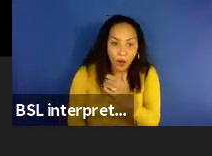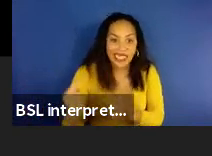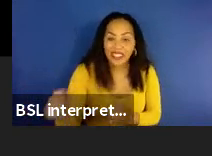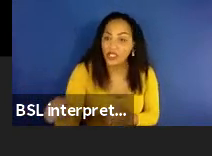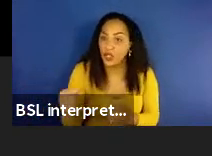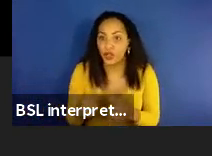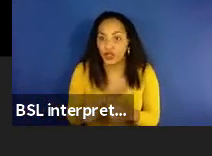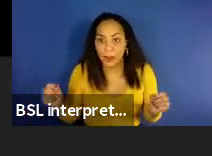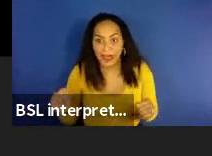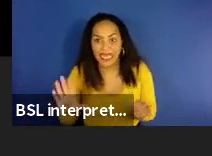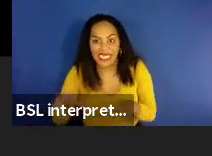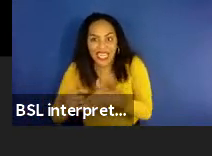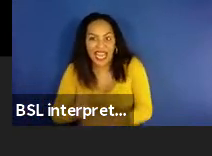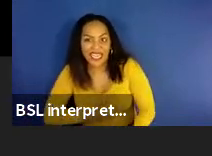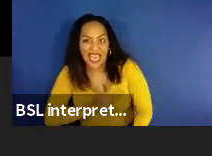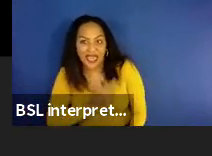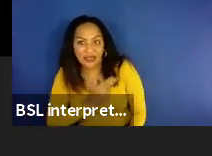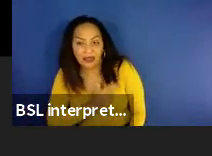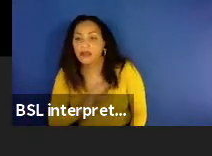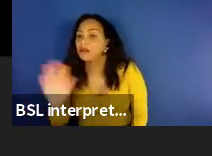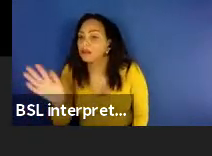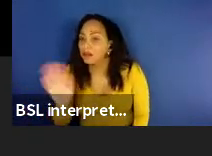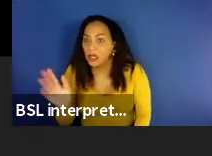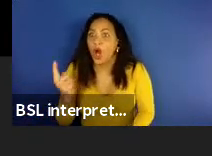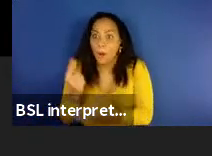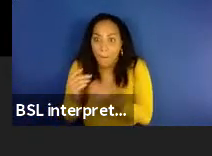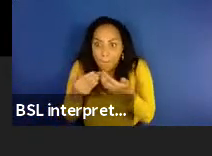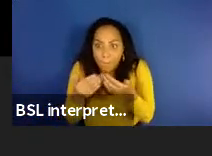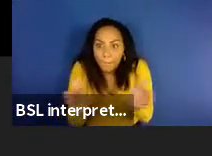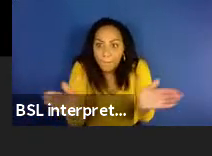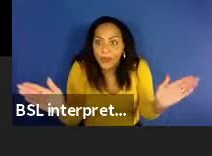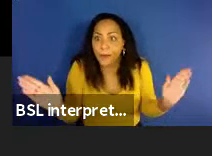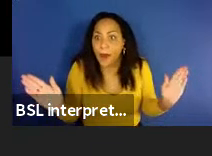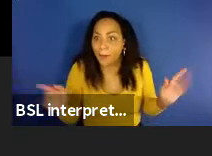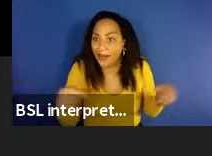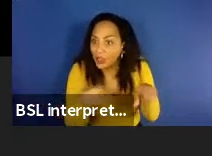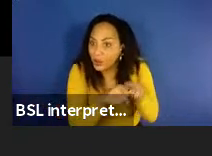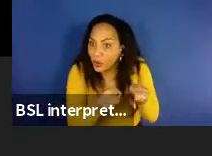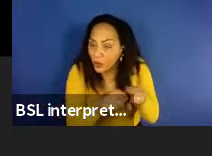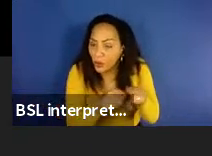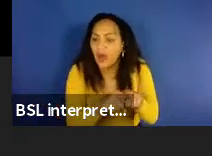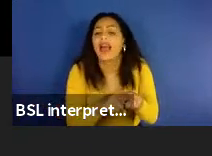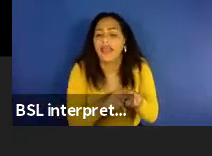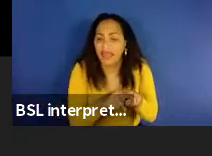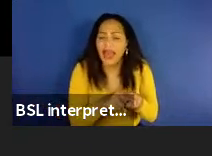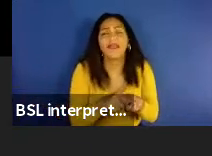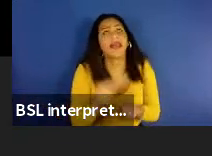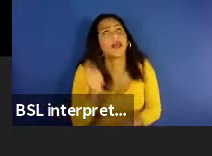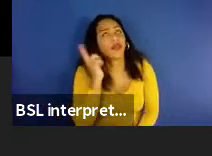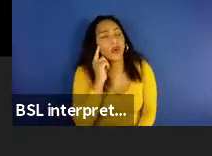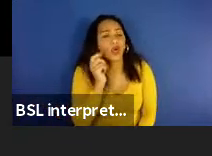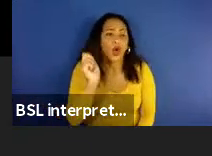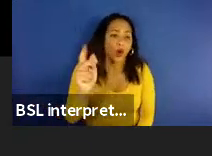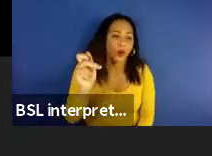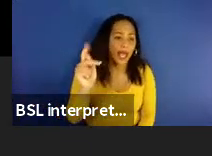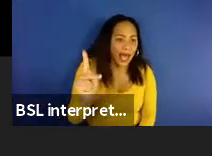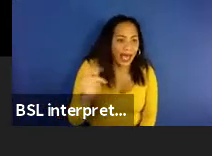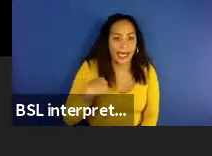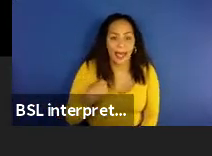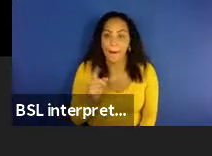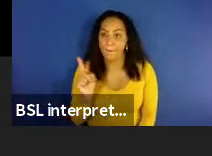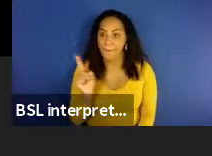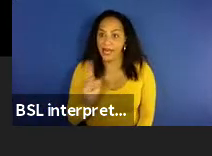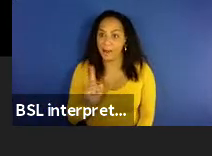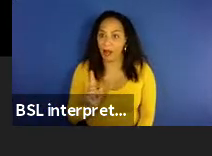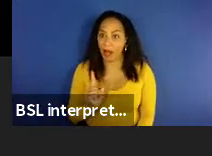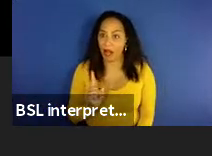Japanese public as well. That didn't really work out. So they then started to look at how they could provide people who were affected